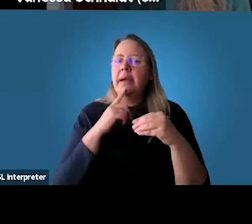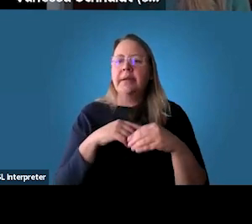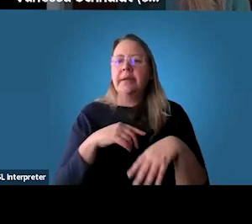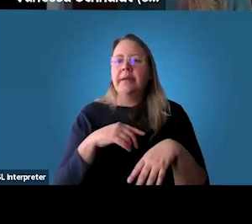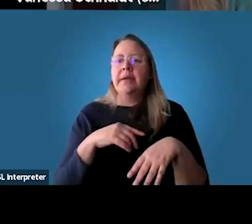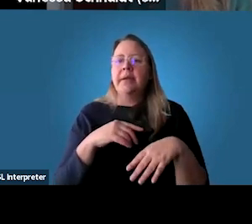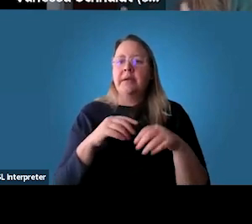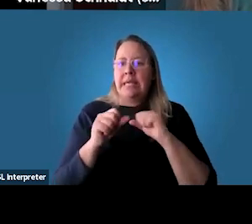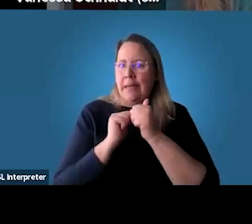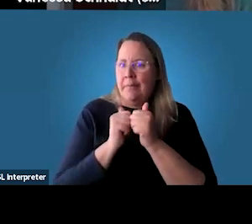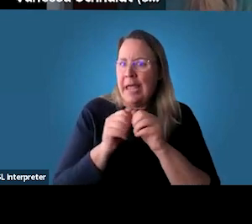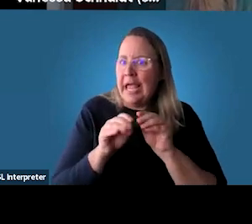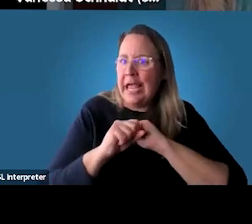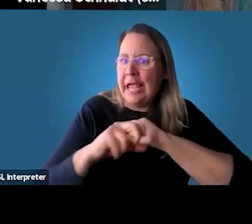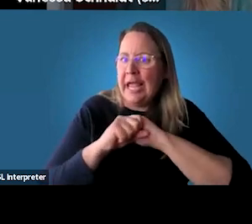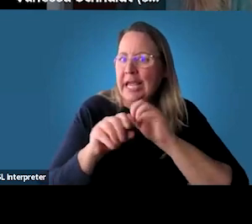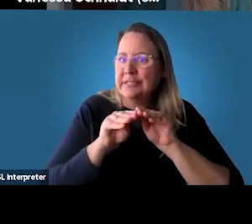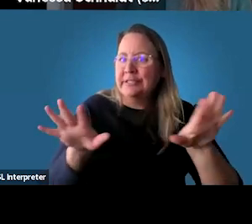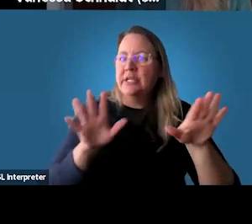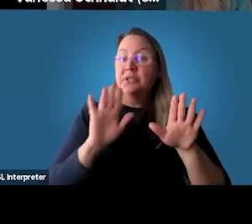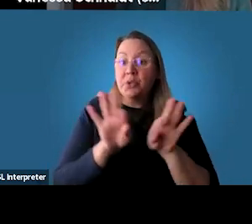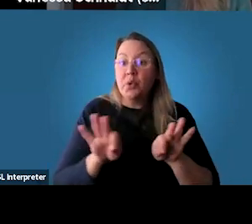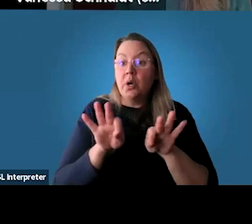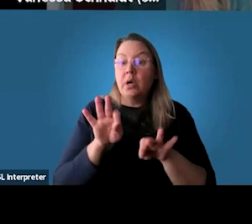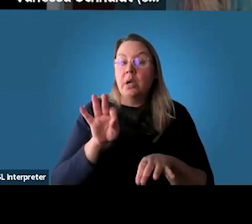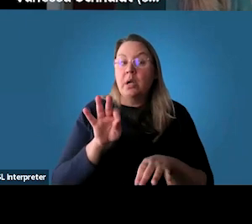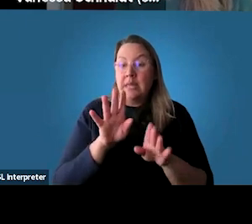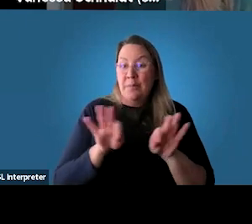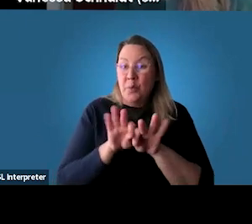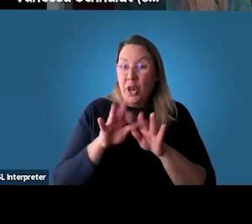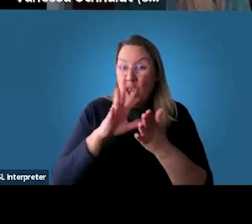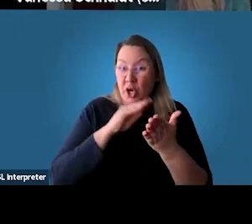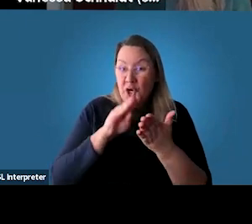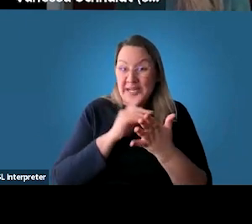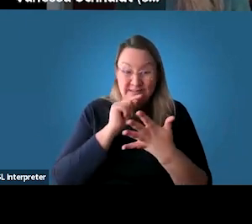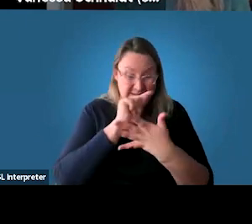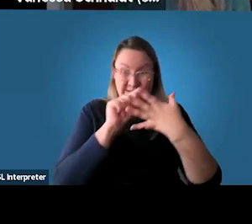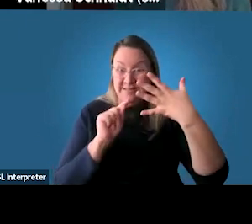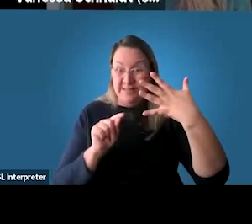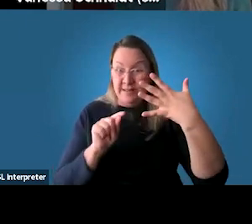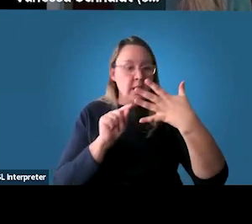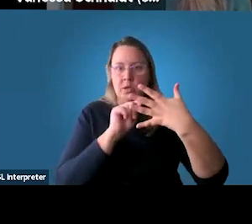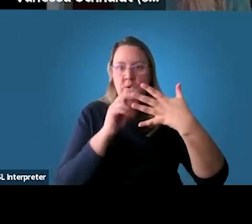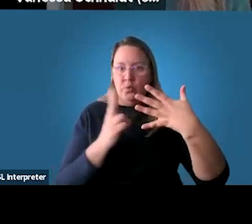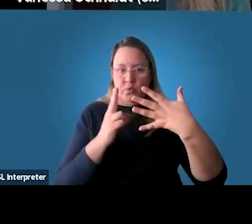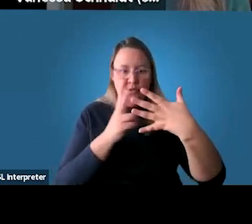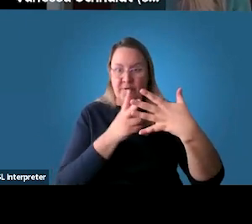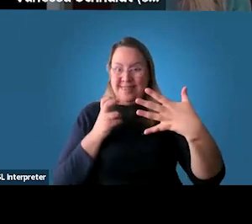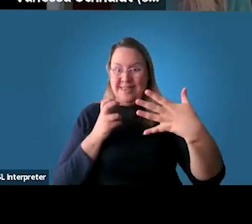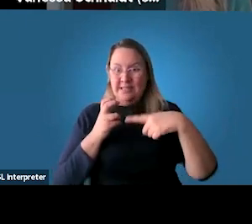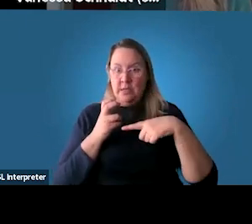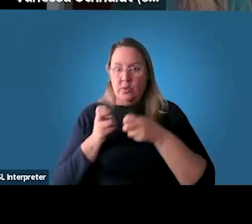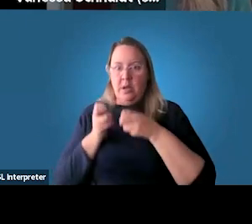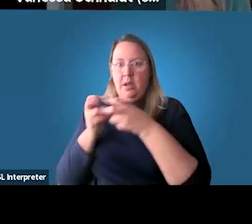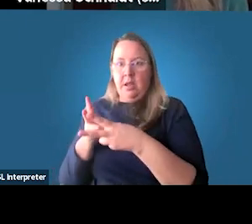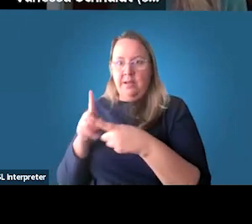future campaigns so that your key learnings from this project can carry over into the next and strengthen that next